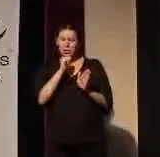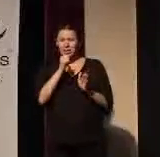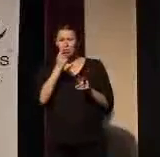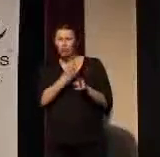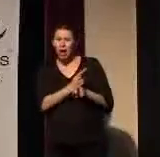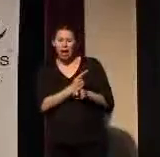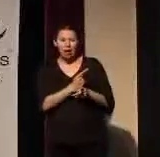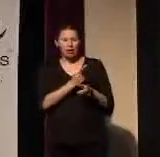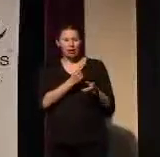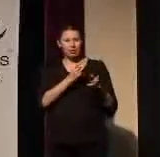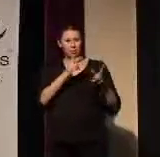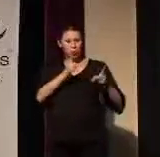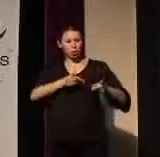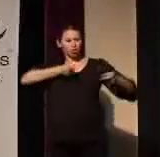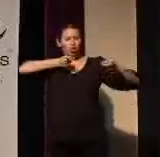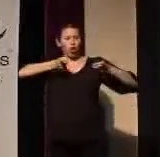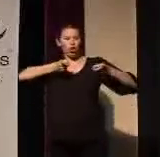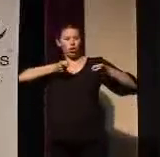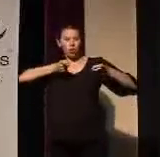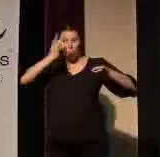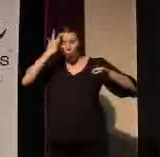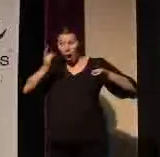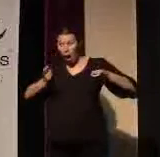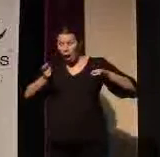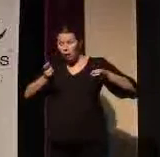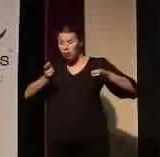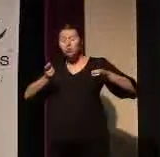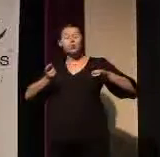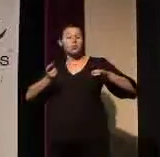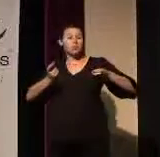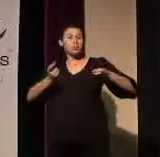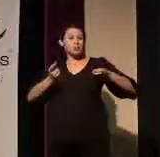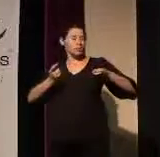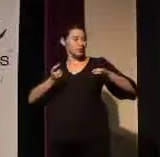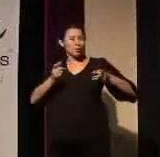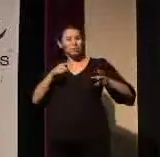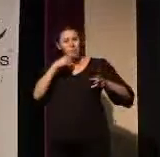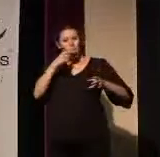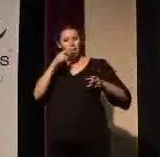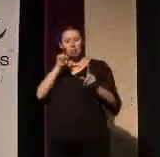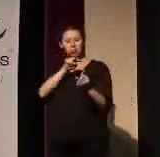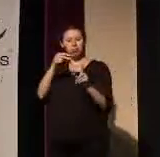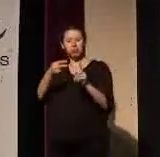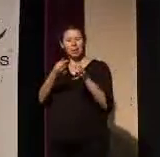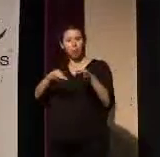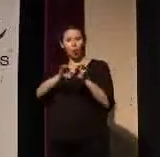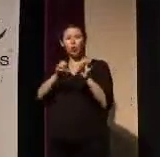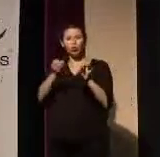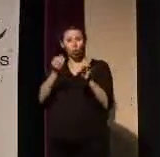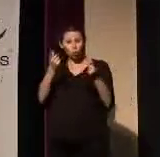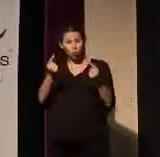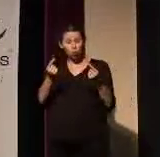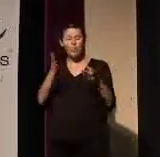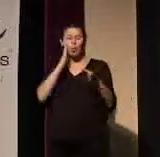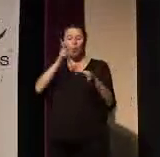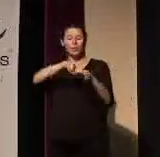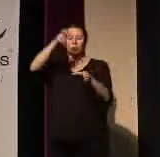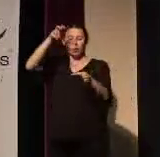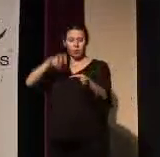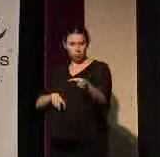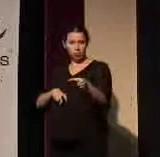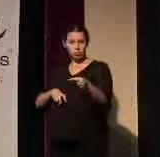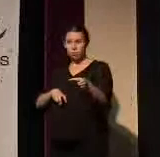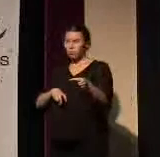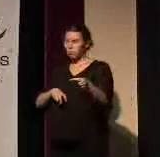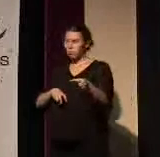the appearance is important. Public perception is important. That's number one. Number two, when you